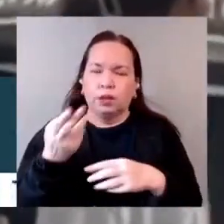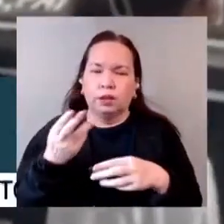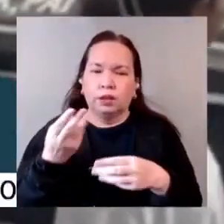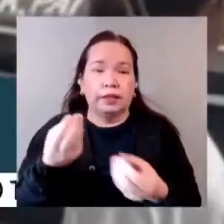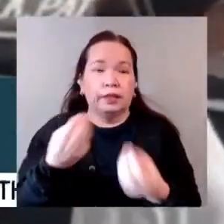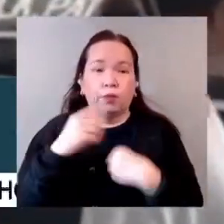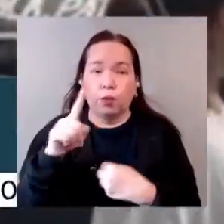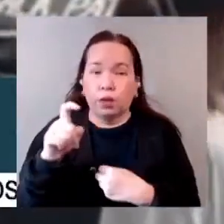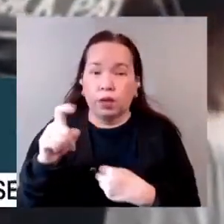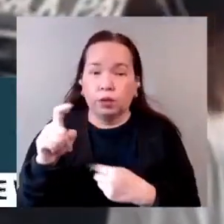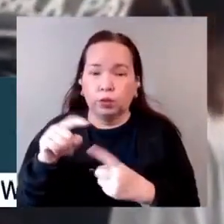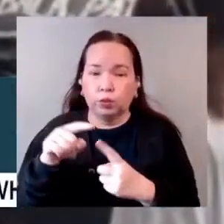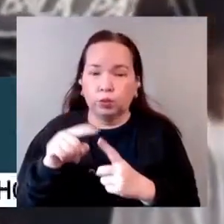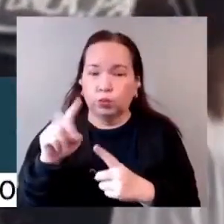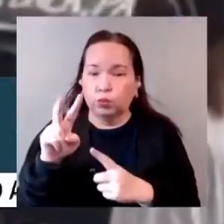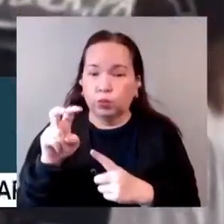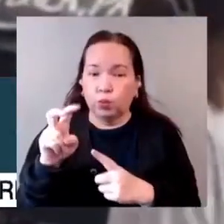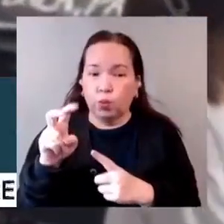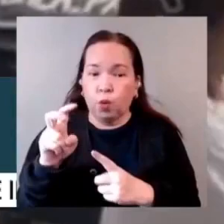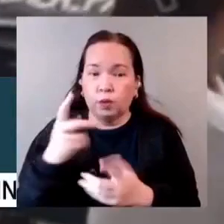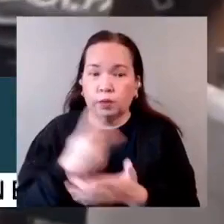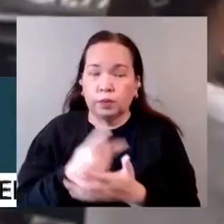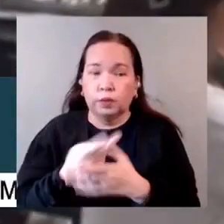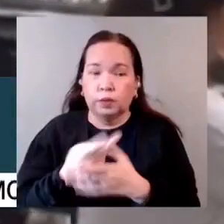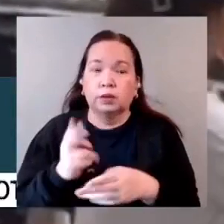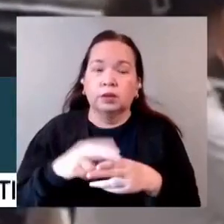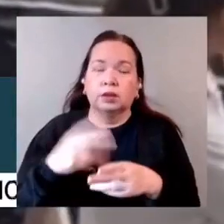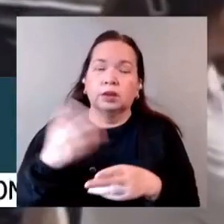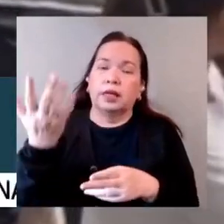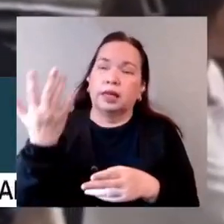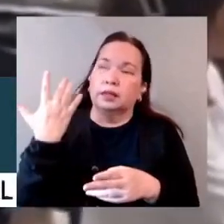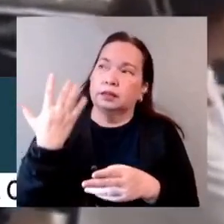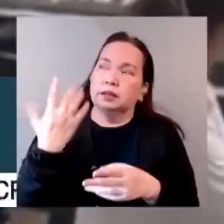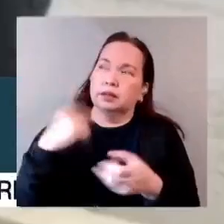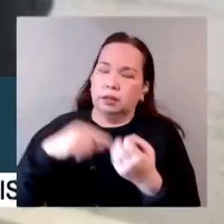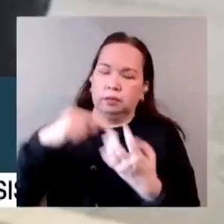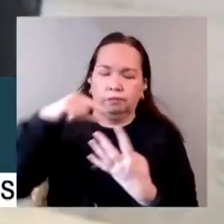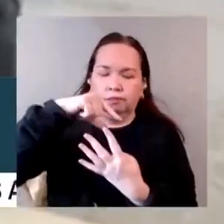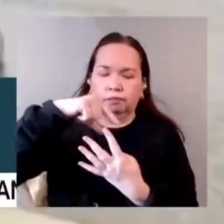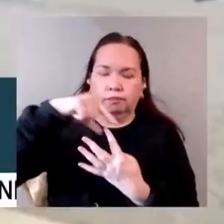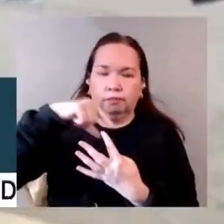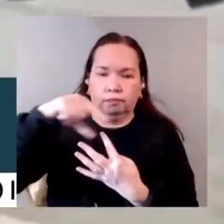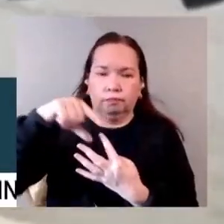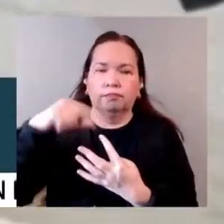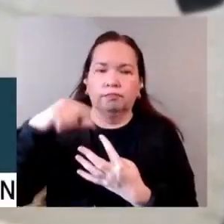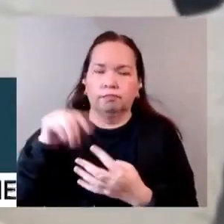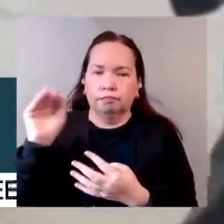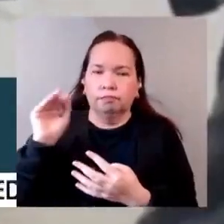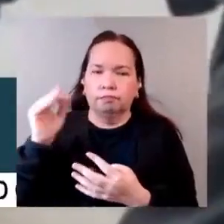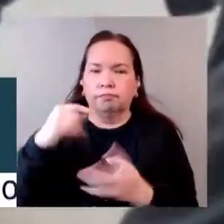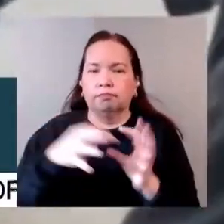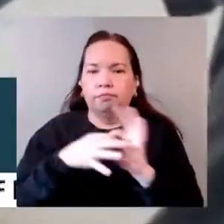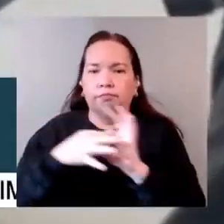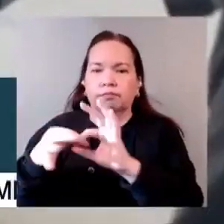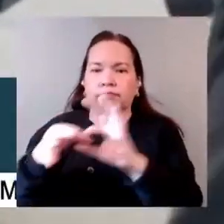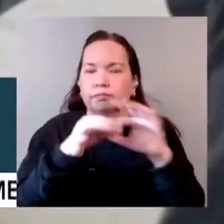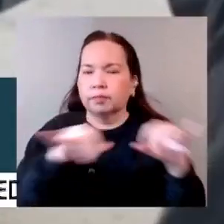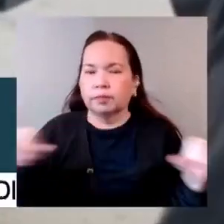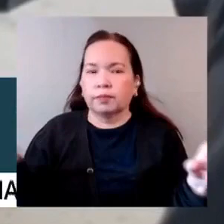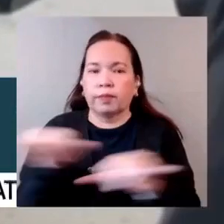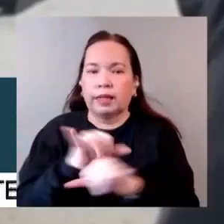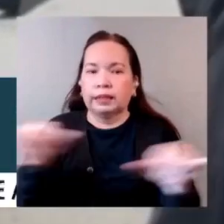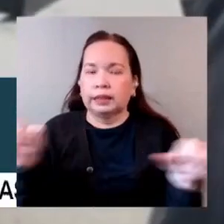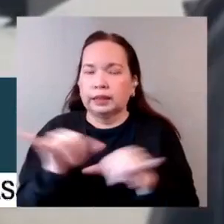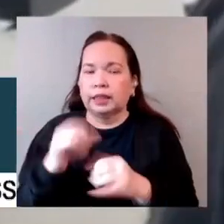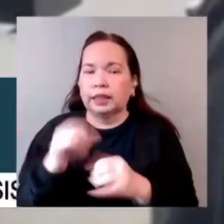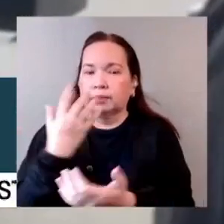peso increase, which they did already in the first quarter of the year, and they will also continue to call for a unified wage across the regions and